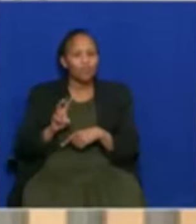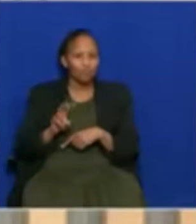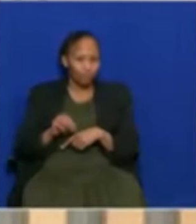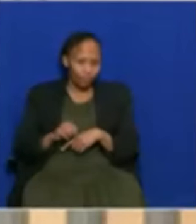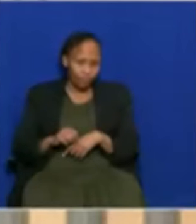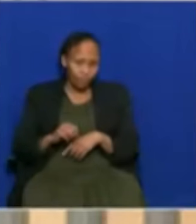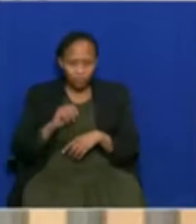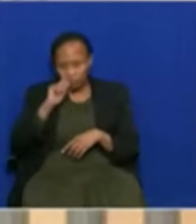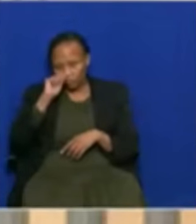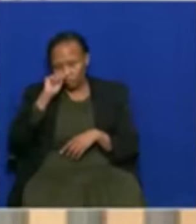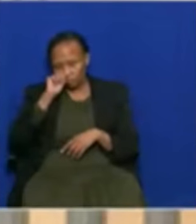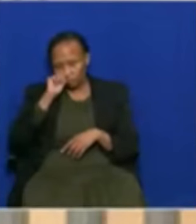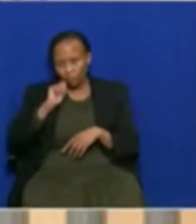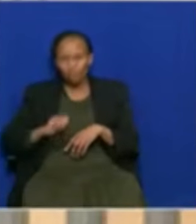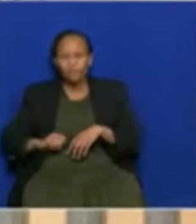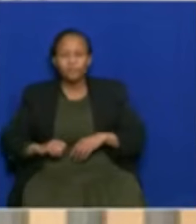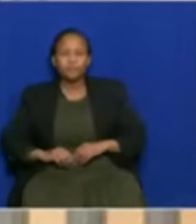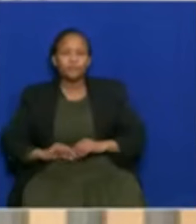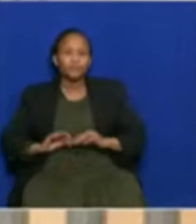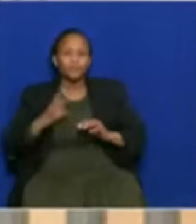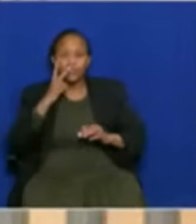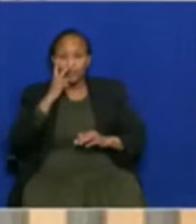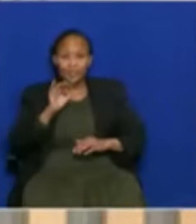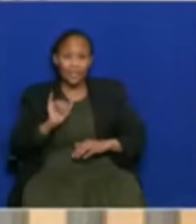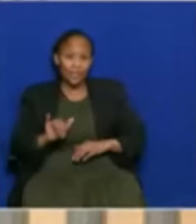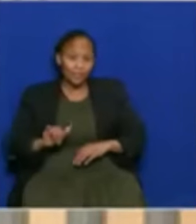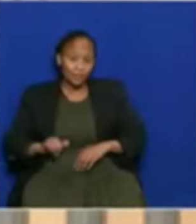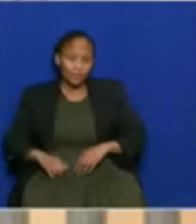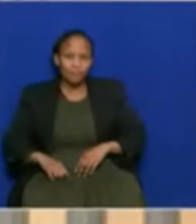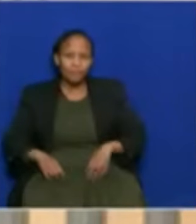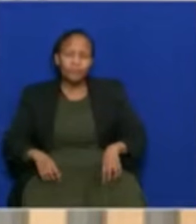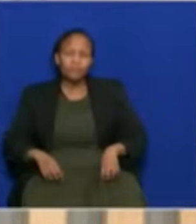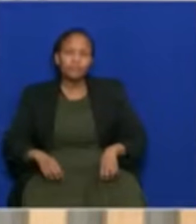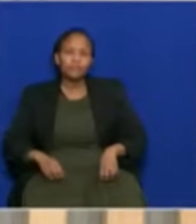You see that? But this is in the middle of